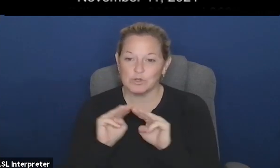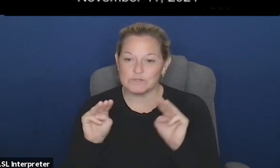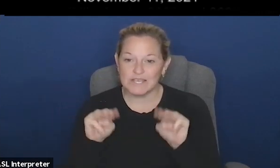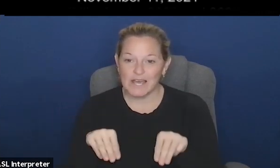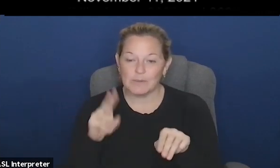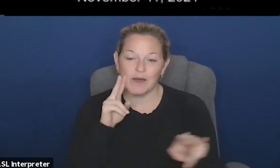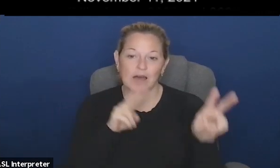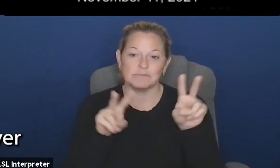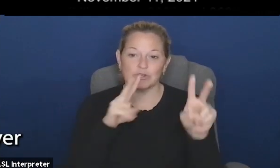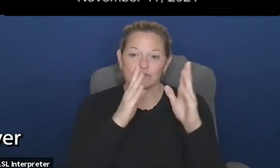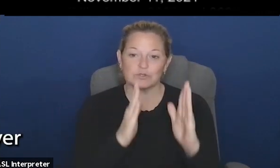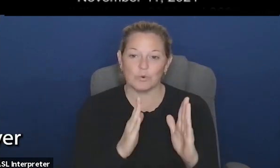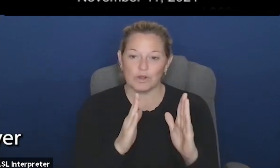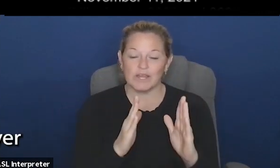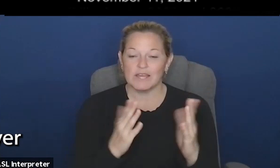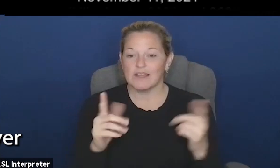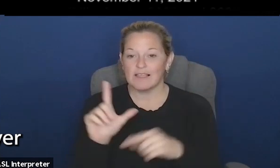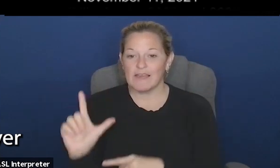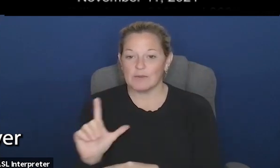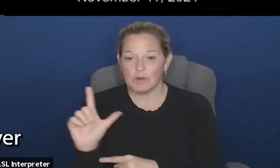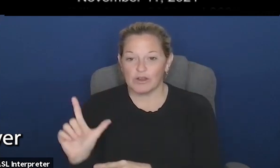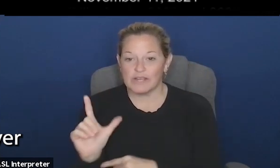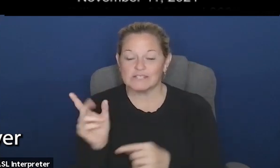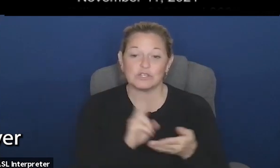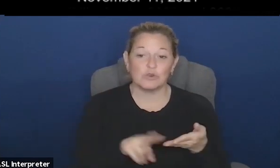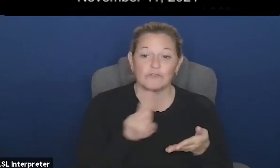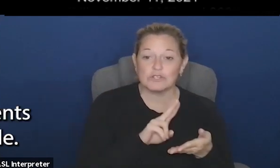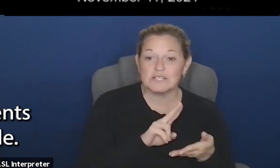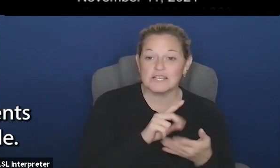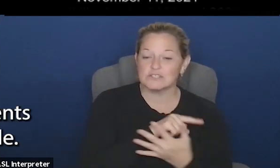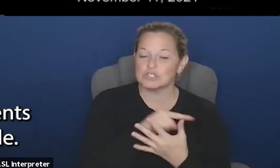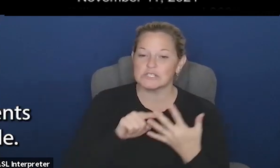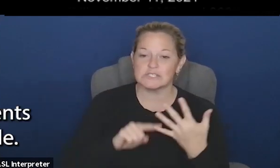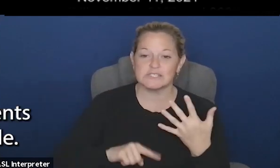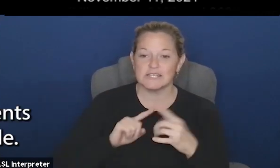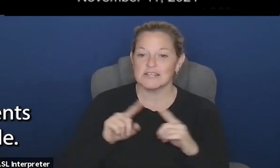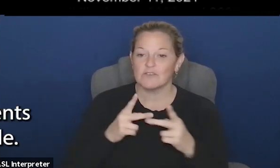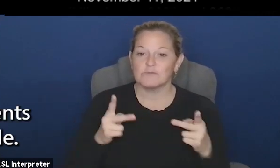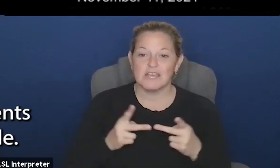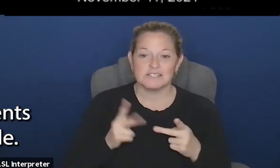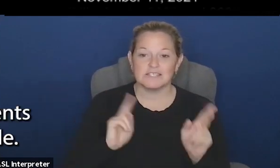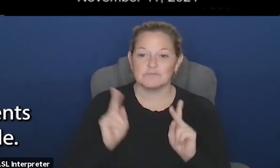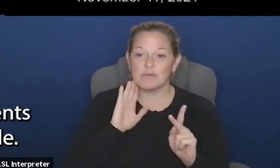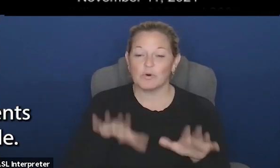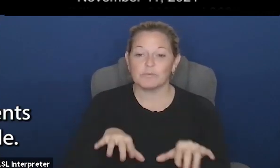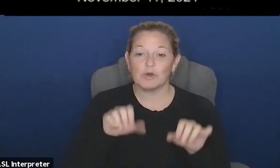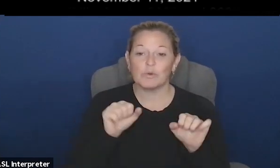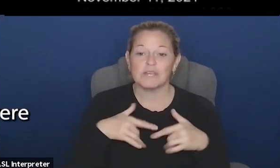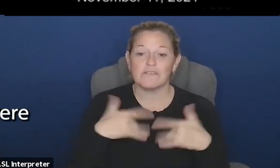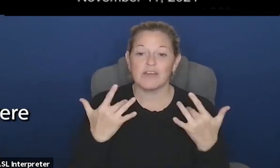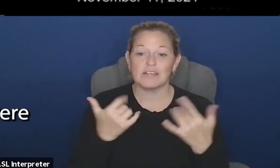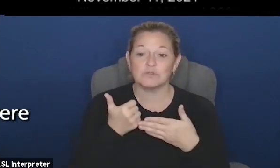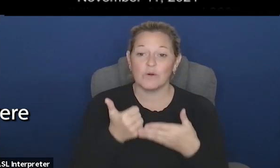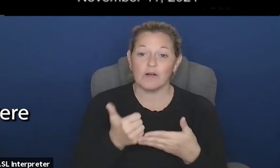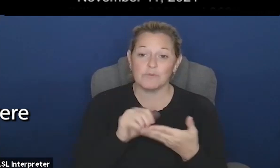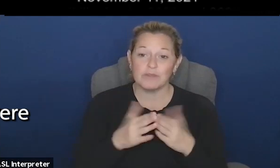and libraries, universities, all over, wherever people were going to be holding events to try to make these more accessible. And as